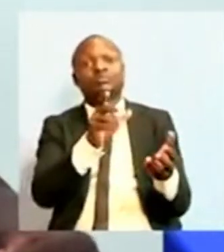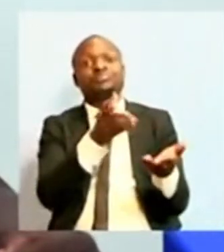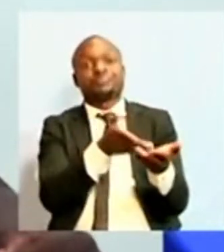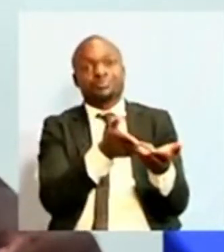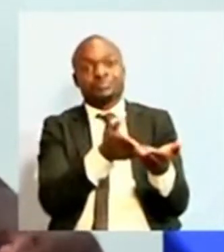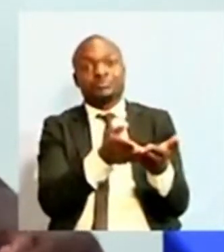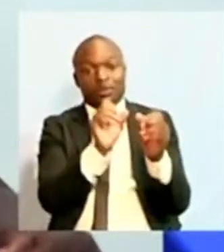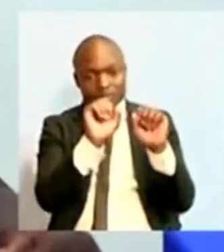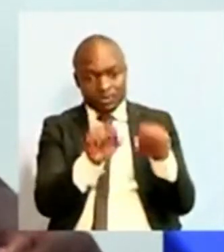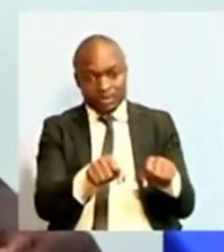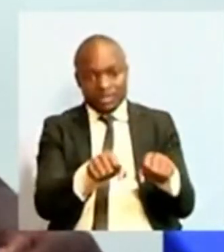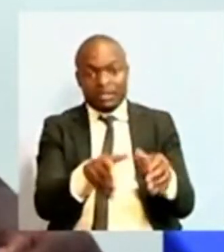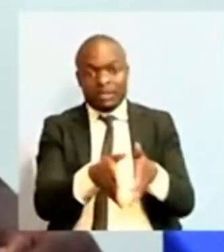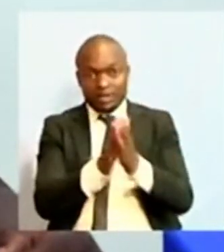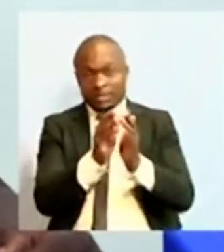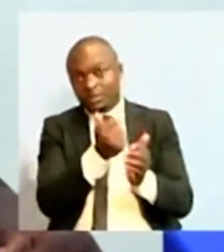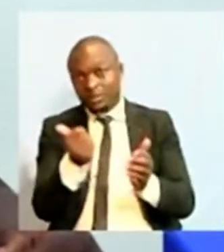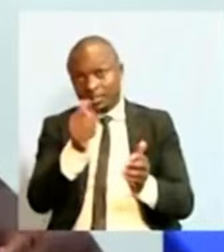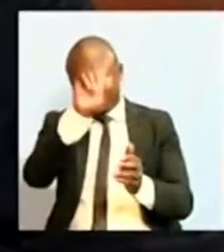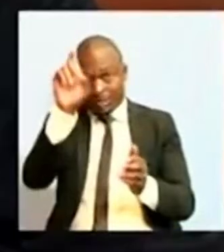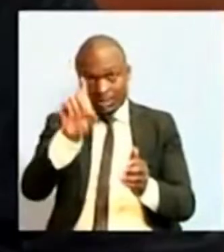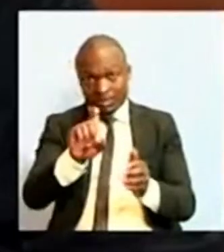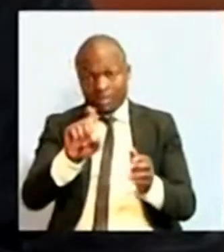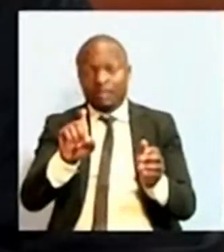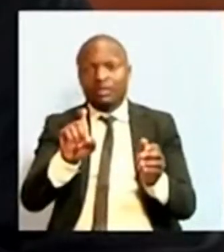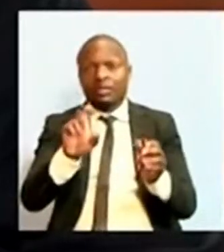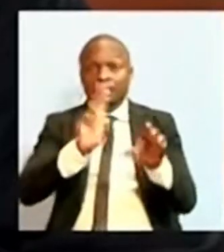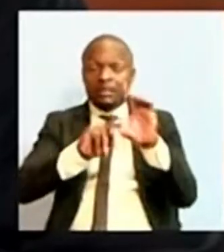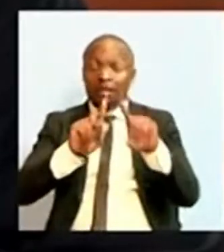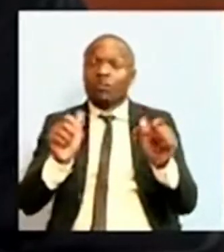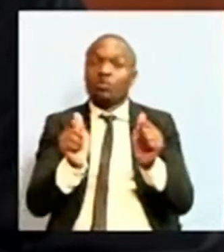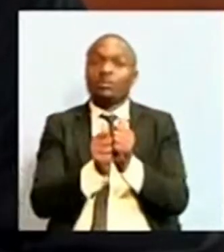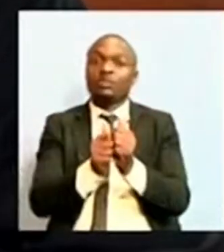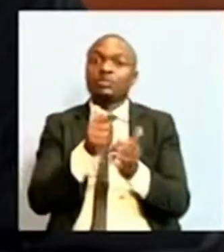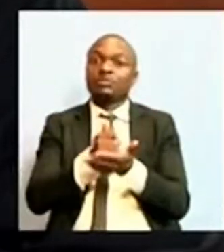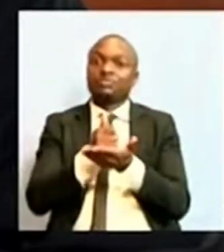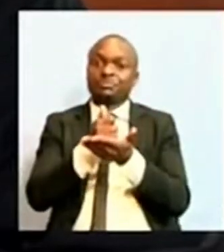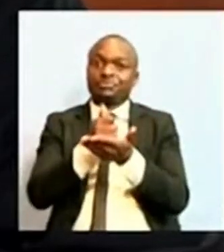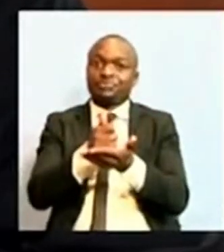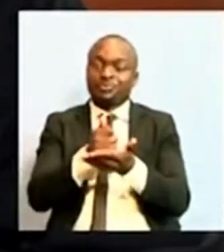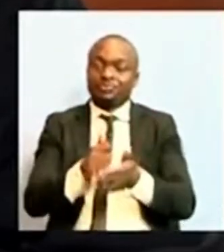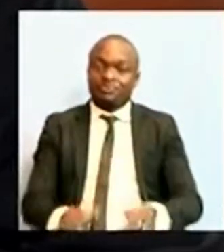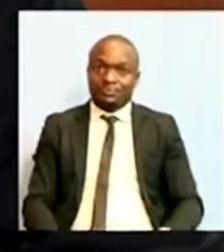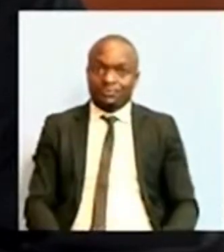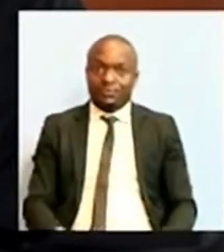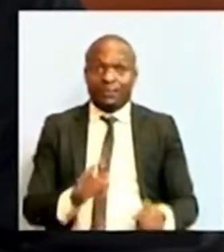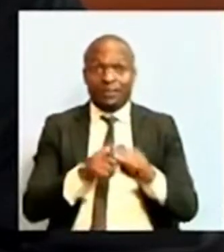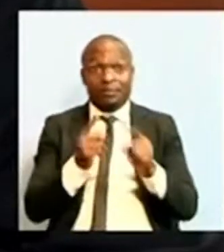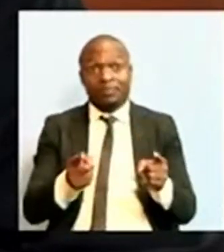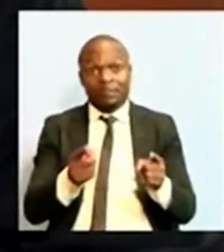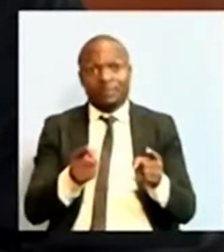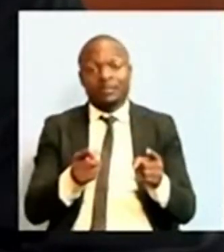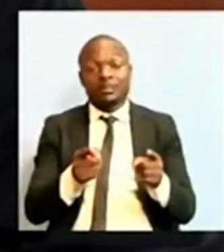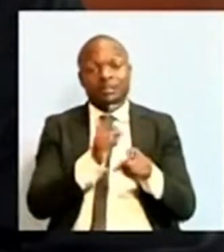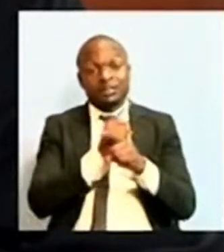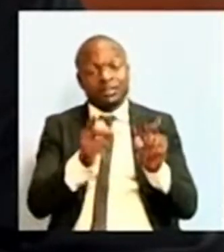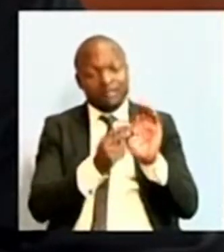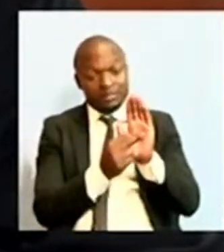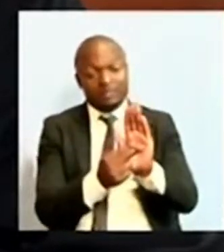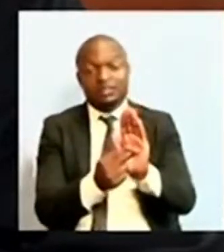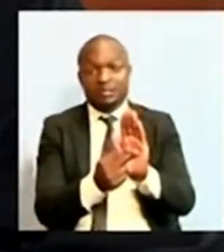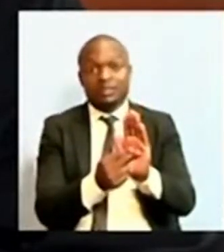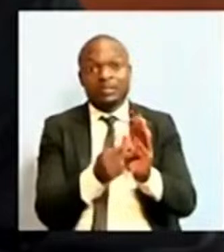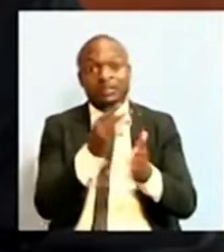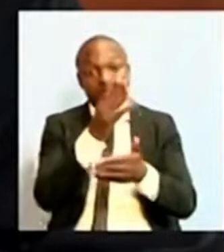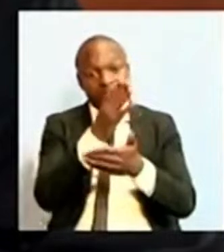we go to other questions. Chair, with your guidance, but they just indicated there is